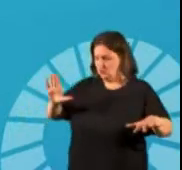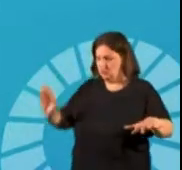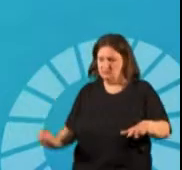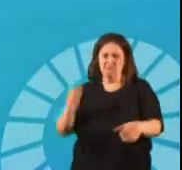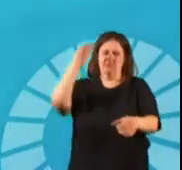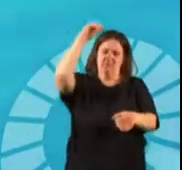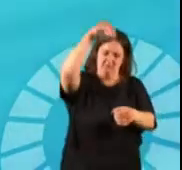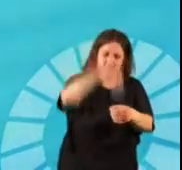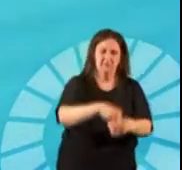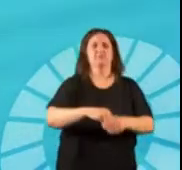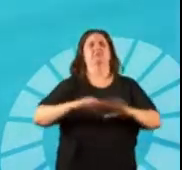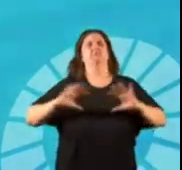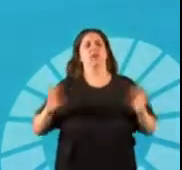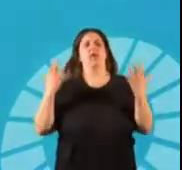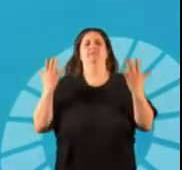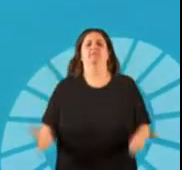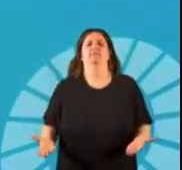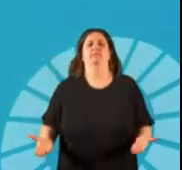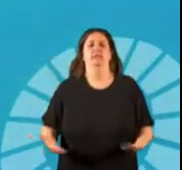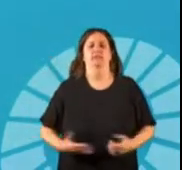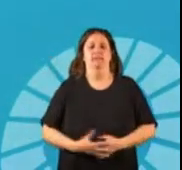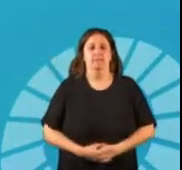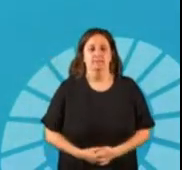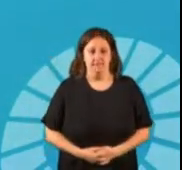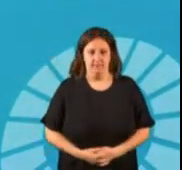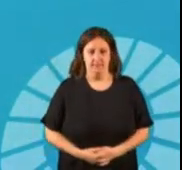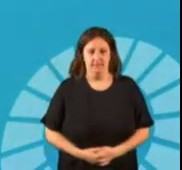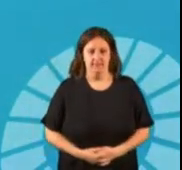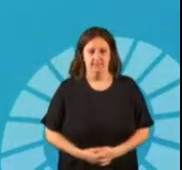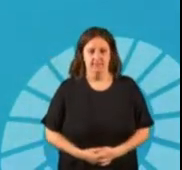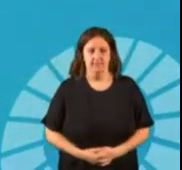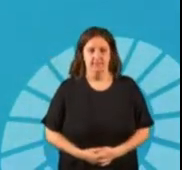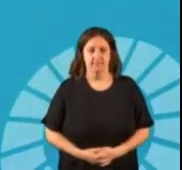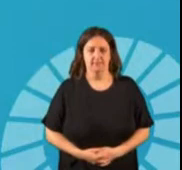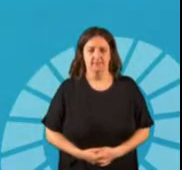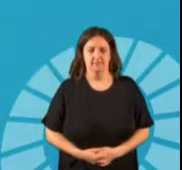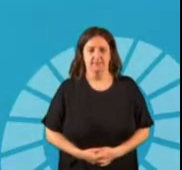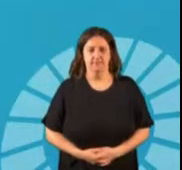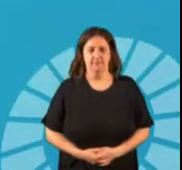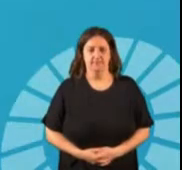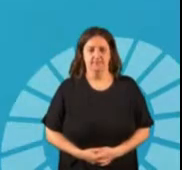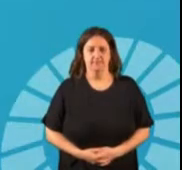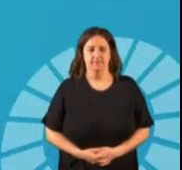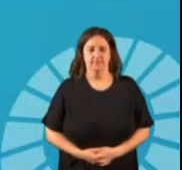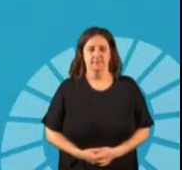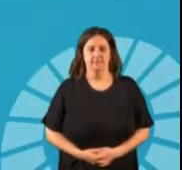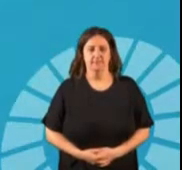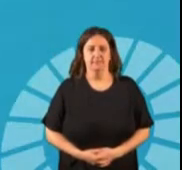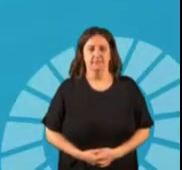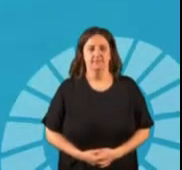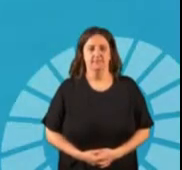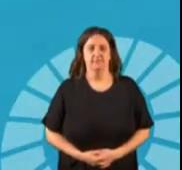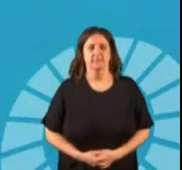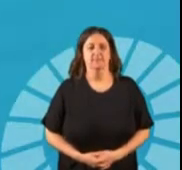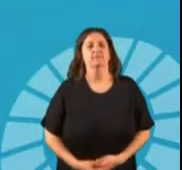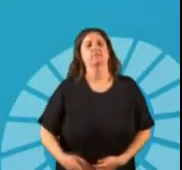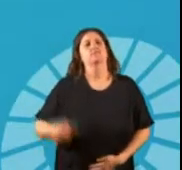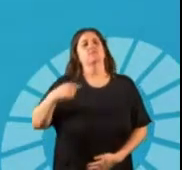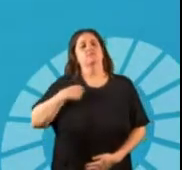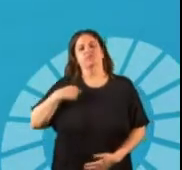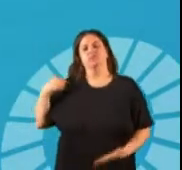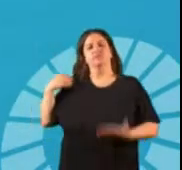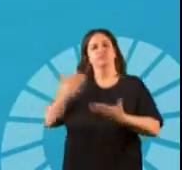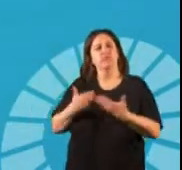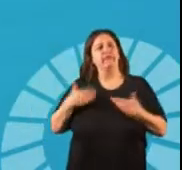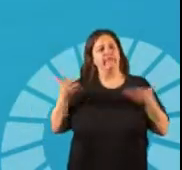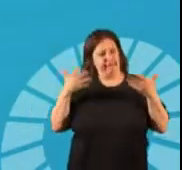we were part of were the economic rights and justice. We've already been working on economic empowerment as a foundation, but we're going to